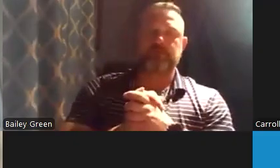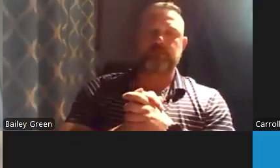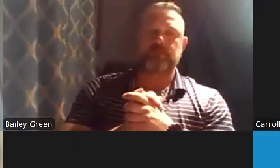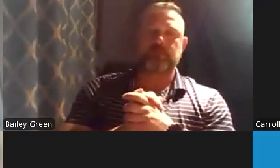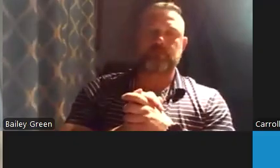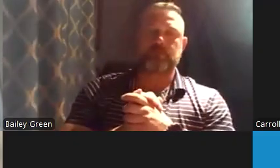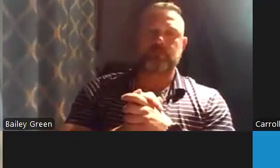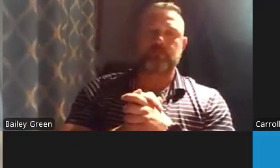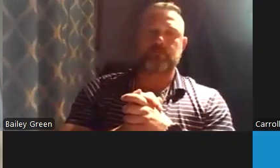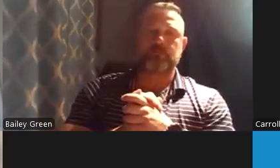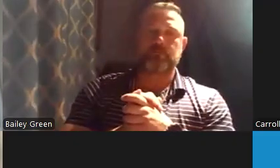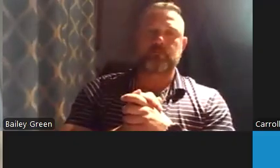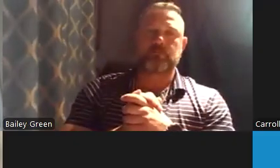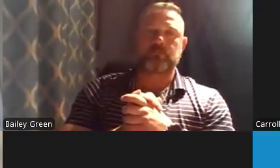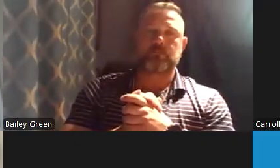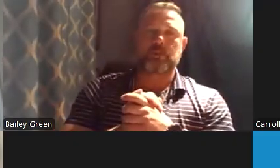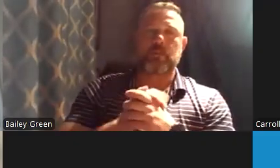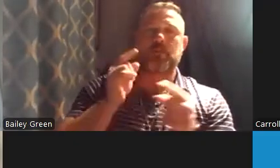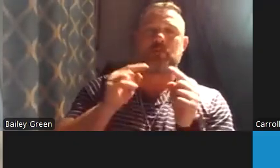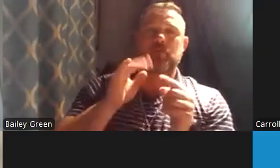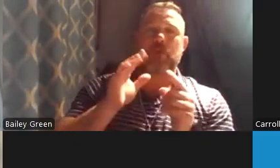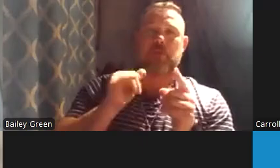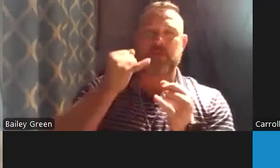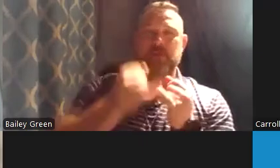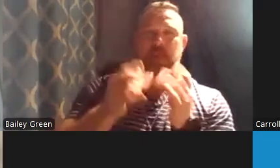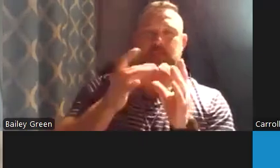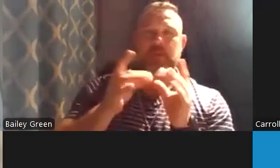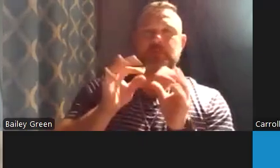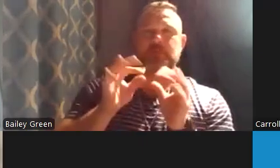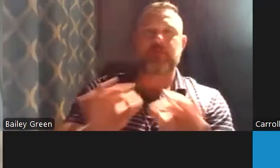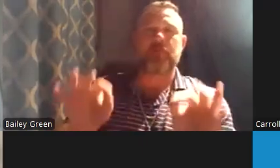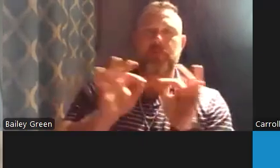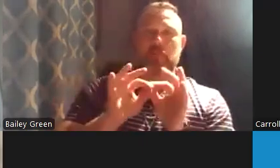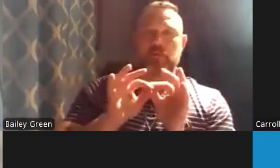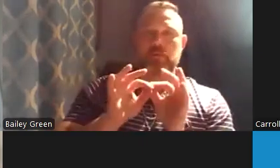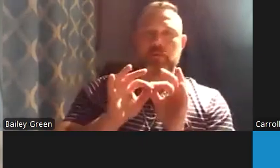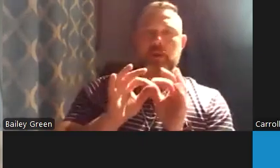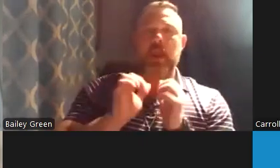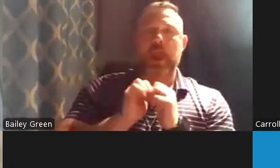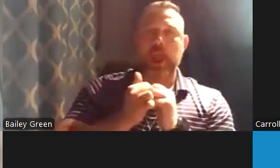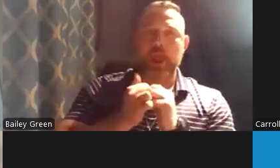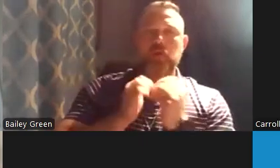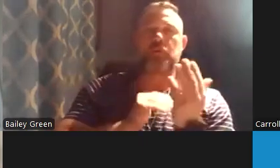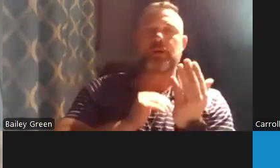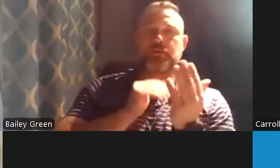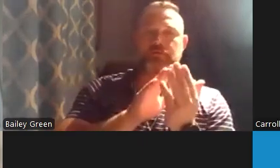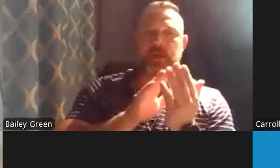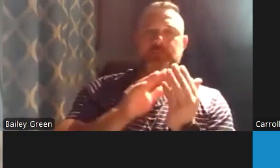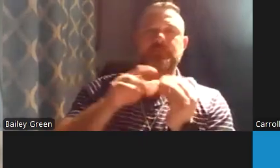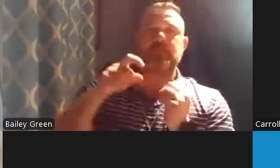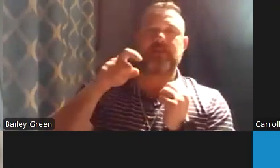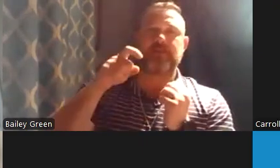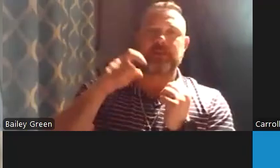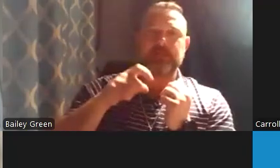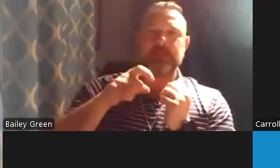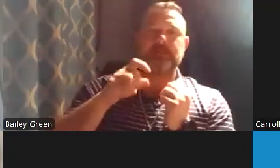back to Barbara. The last comment you made, it seems to me, was really important. How do we address the needs of